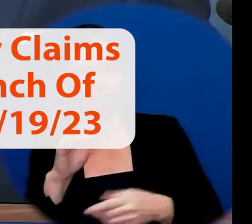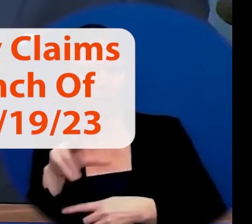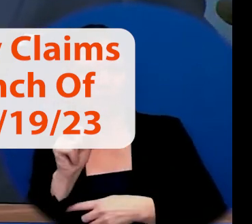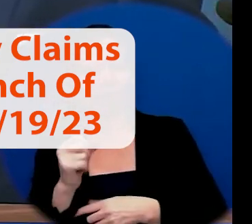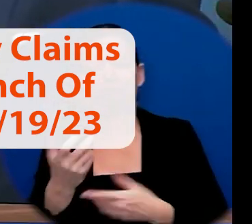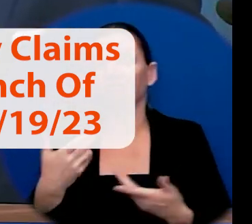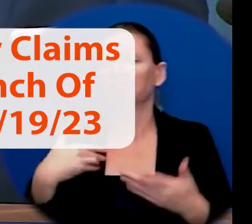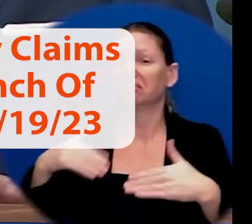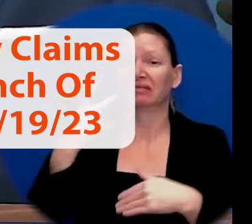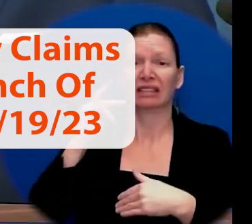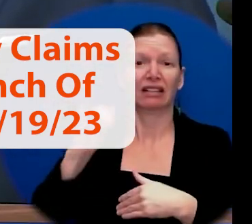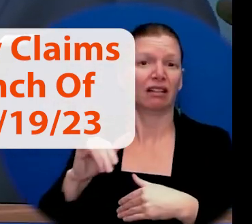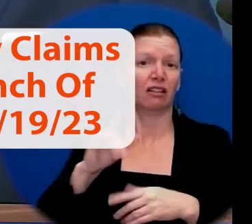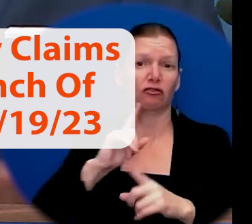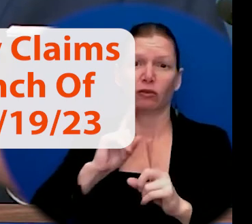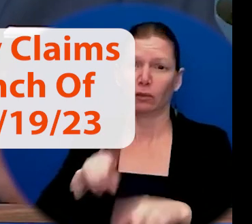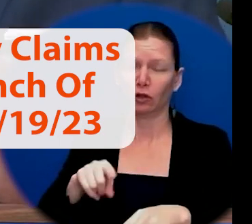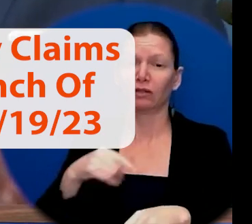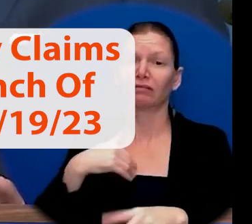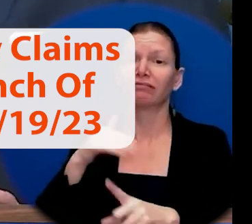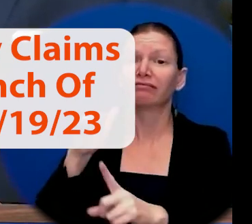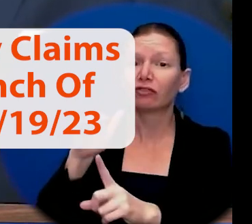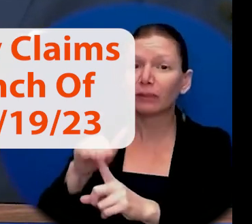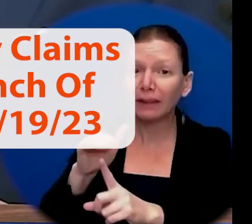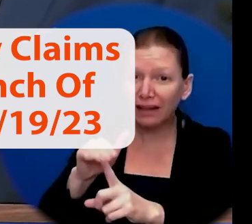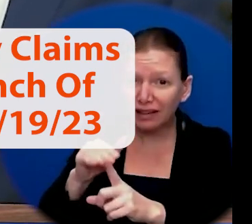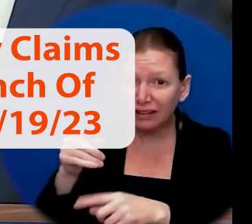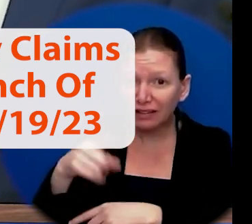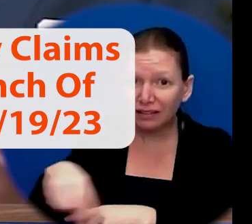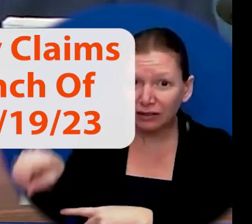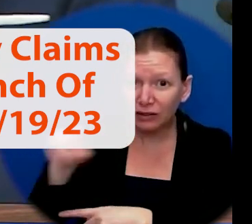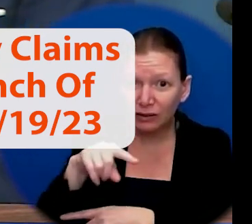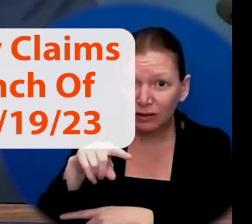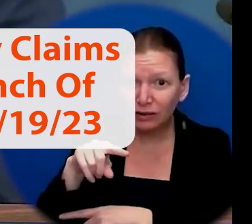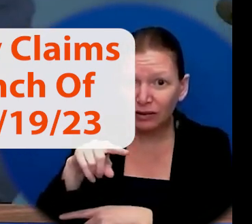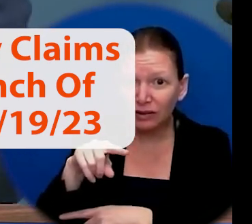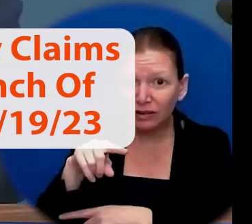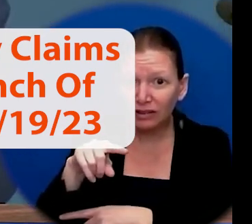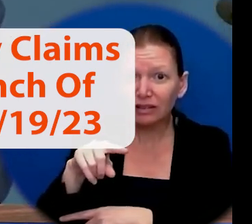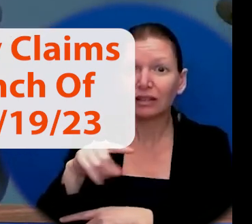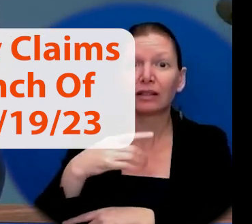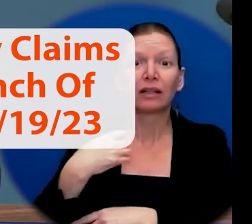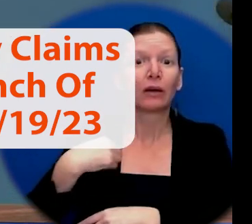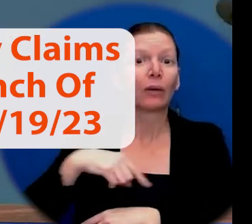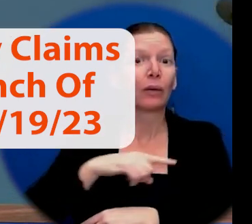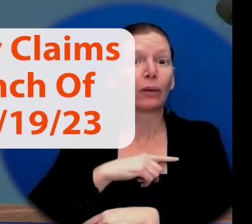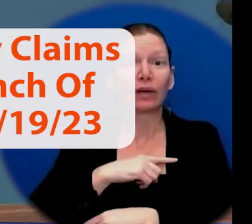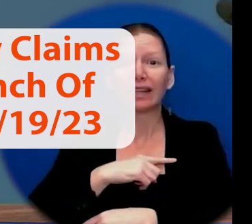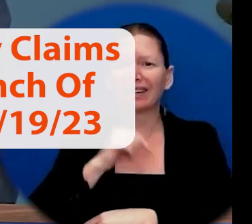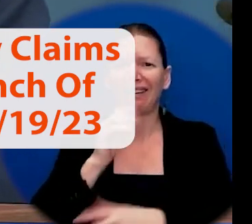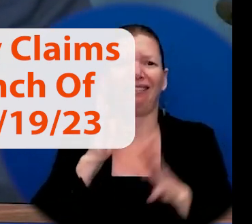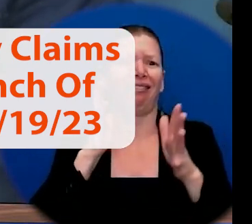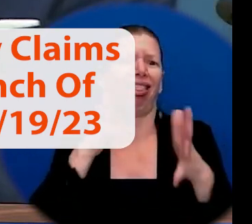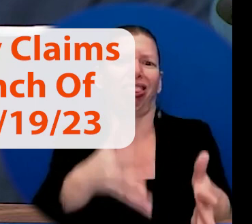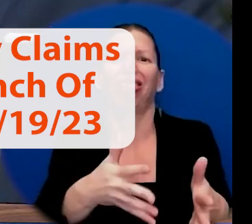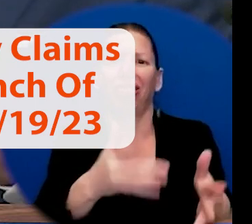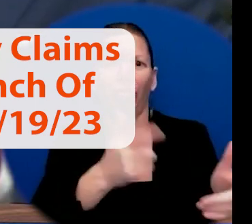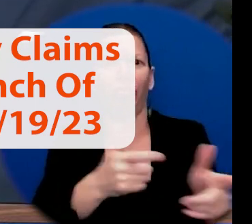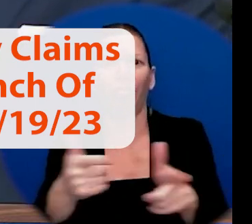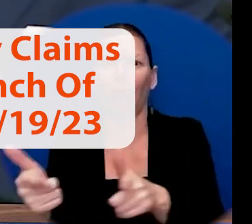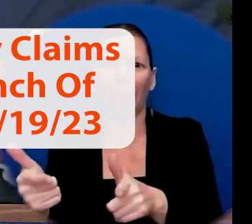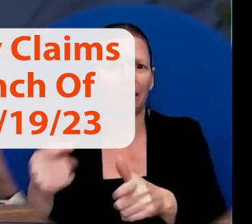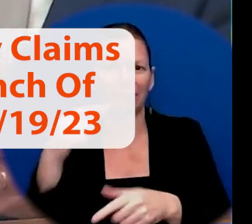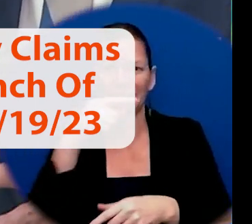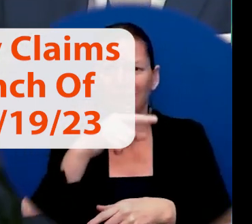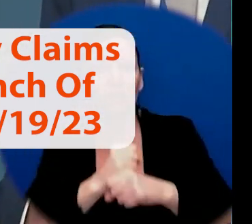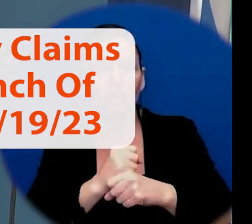me remind you, please, take the opportunity to remind you, we didn't just leave a bunch of weapons in Afghanistan. This is a fallacy.